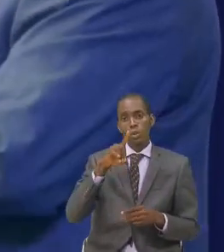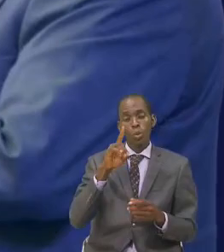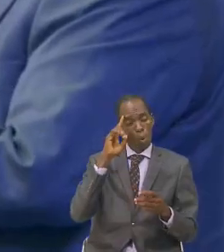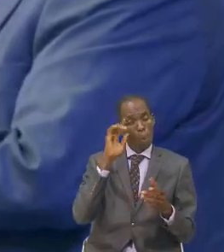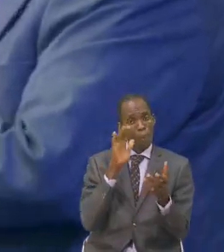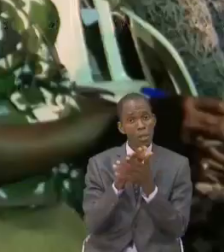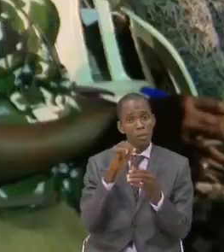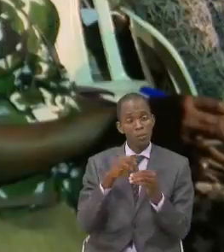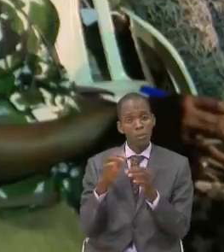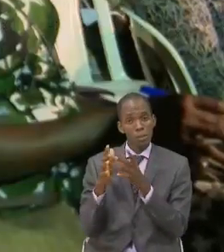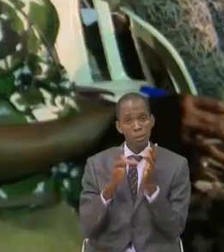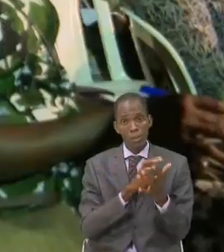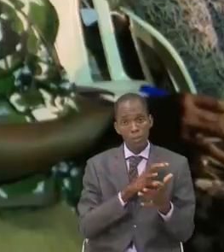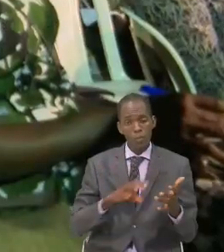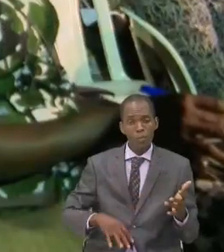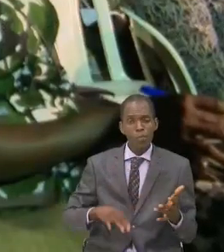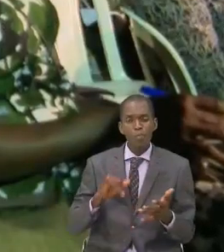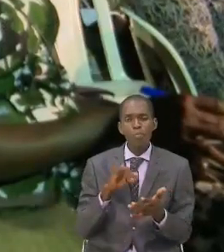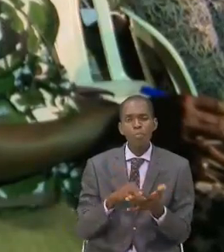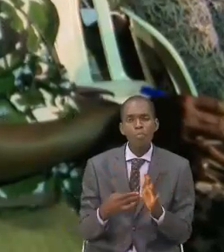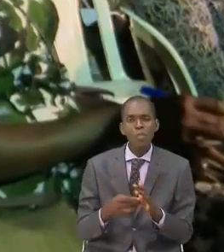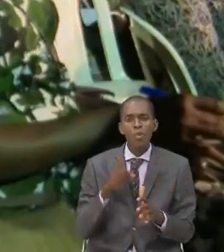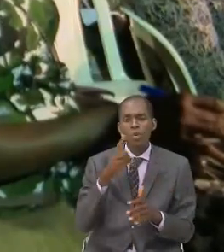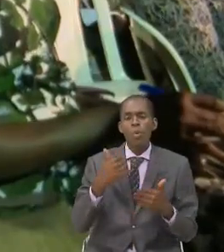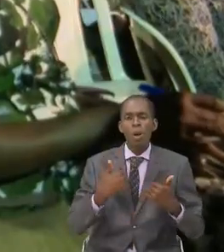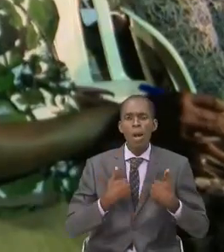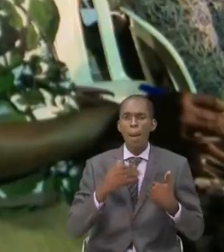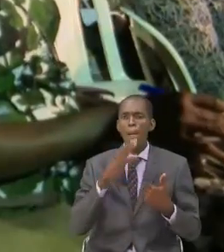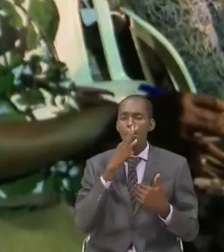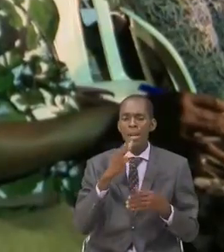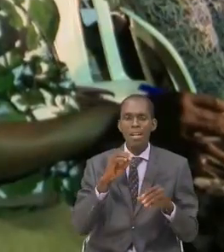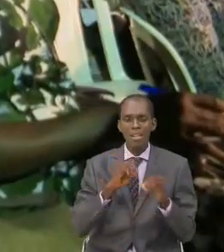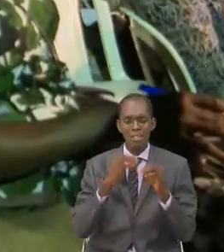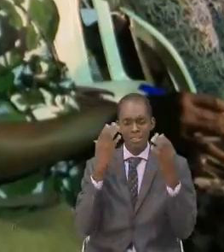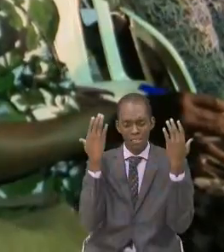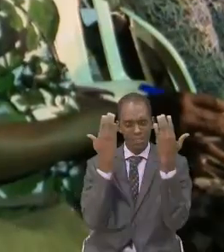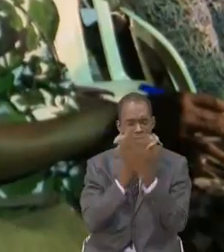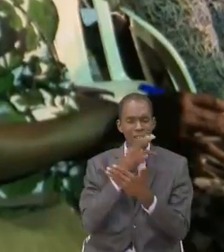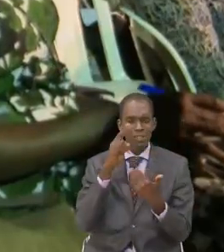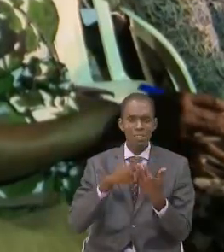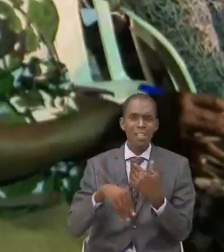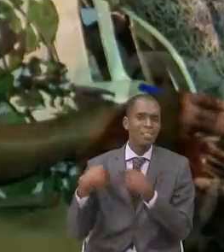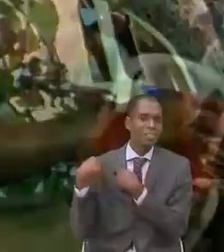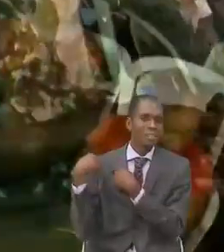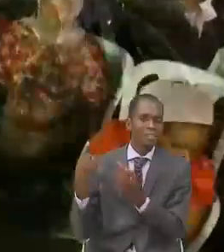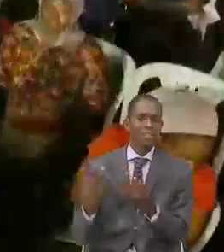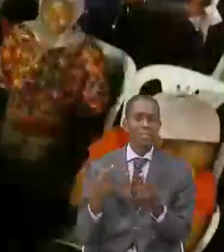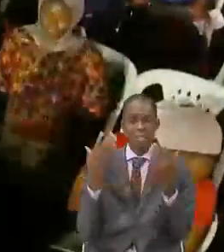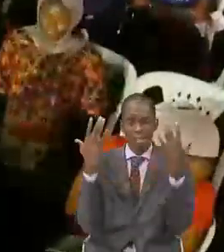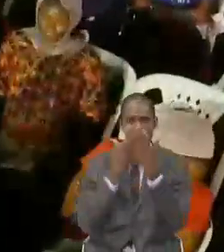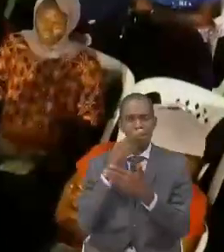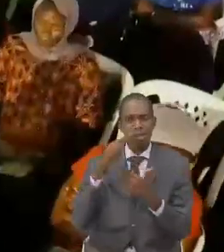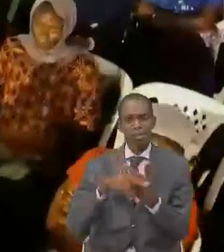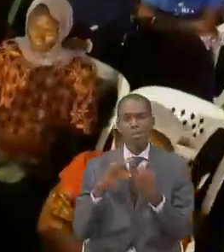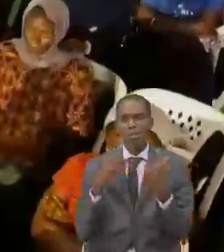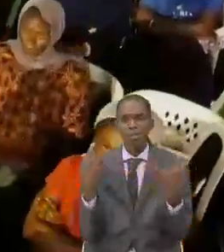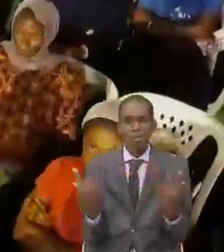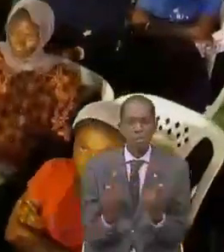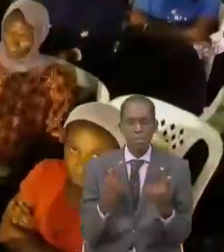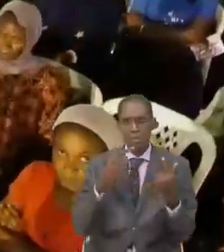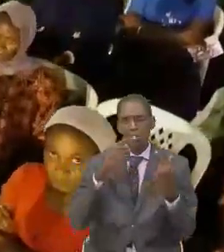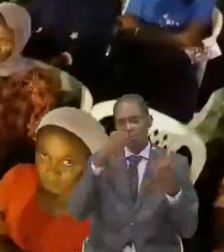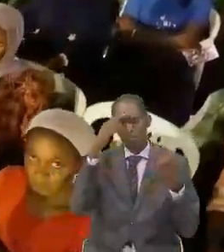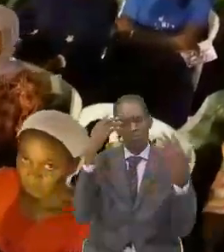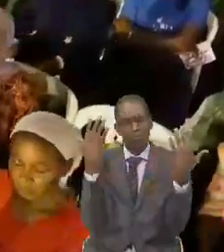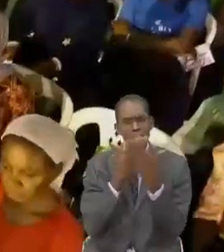you will come into the light. You believe on the Lord Jesus Christ. What does that mean? You've been in the darkness, in the dark, in the darkness